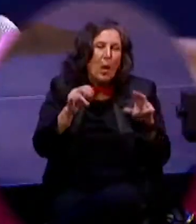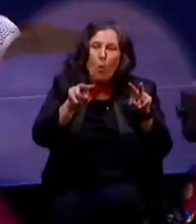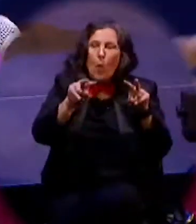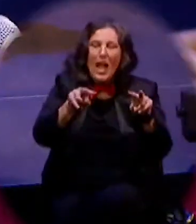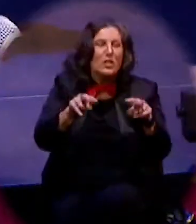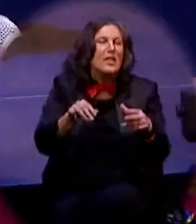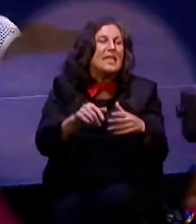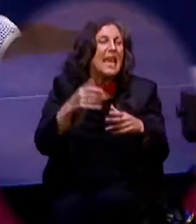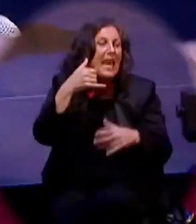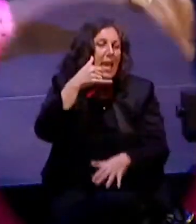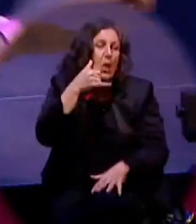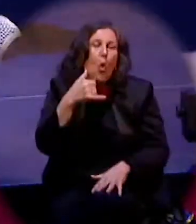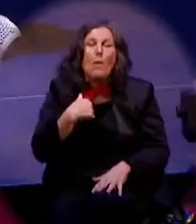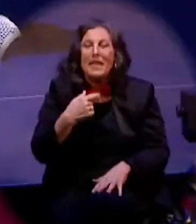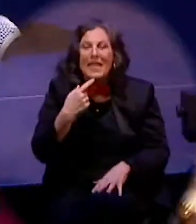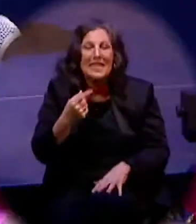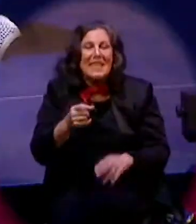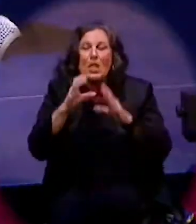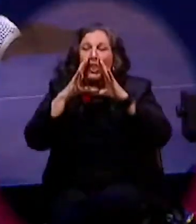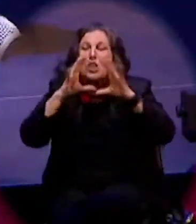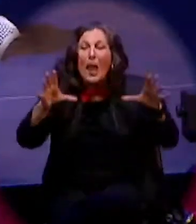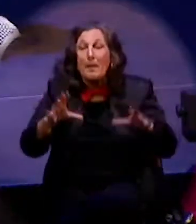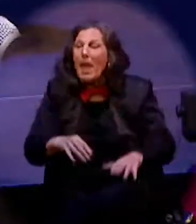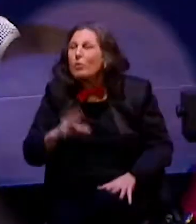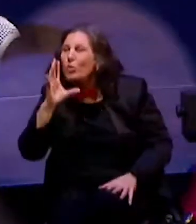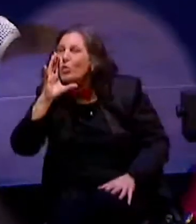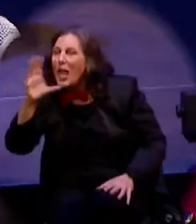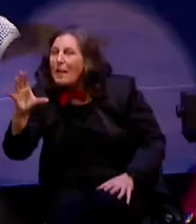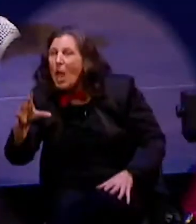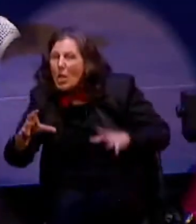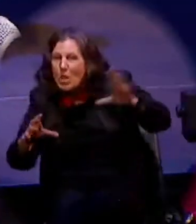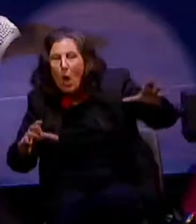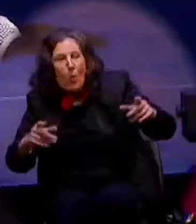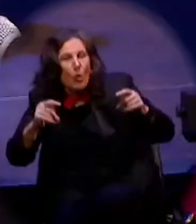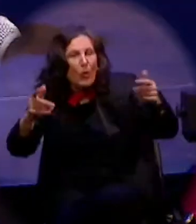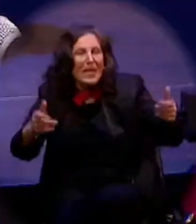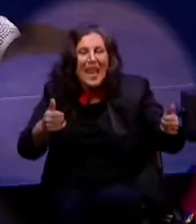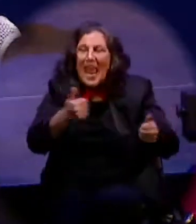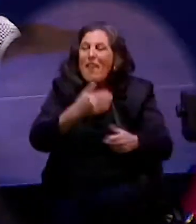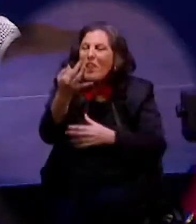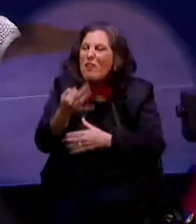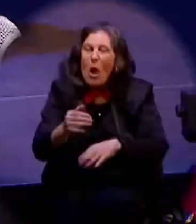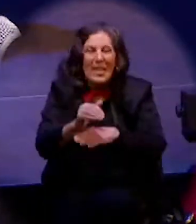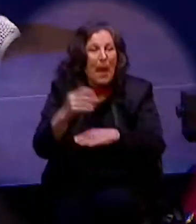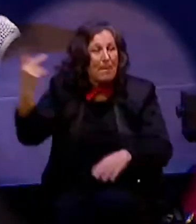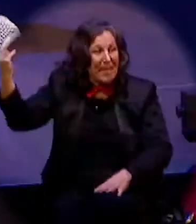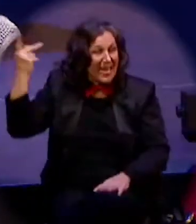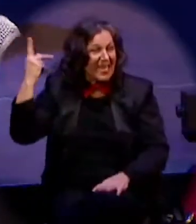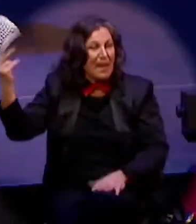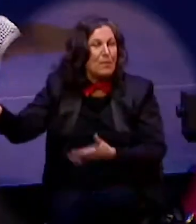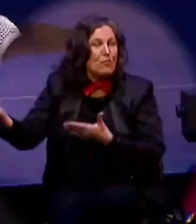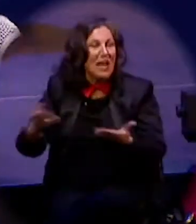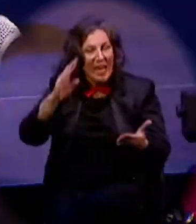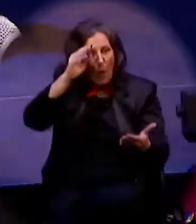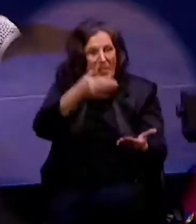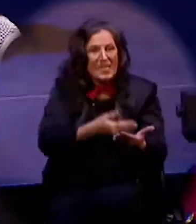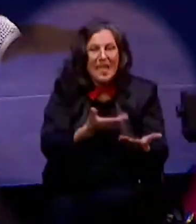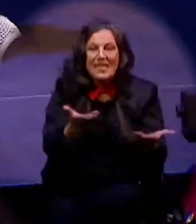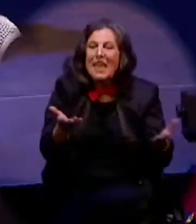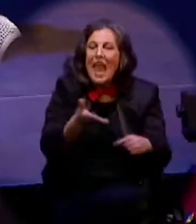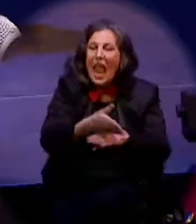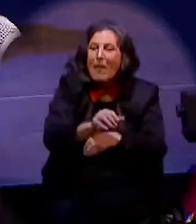this. He called me and said, shout him out. Oh. So. Oh, real quick. Every Friday night, me and him bring our sons here after